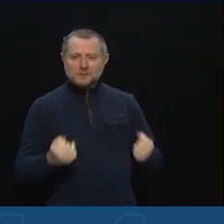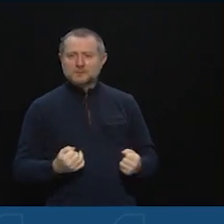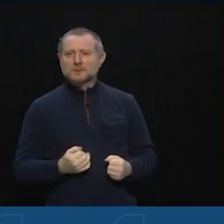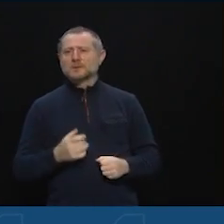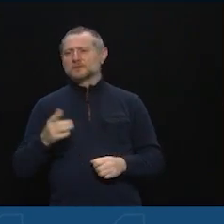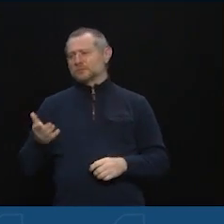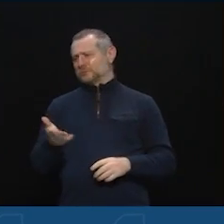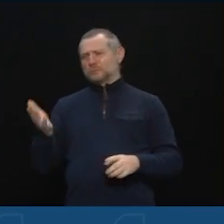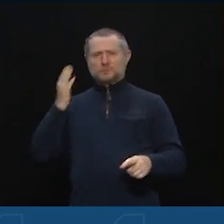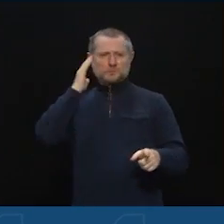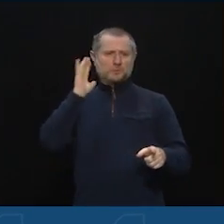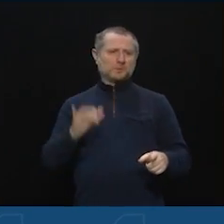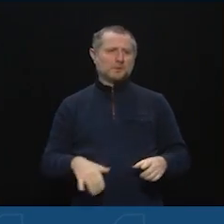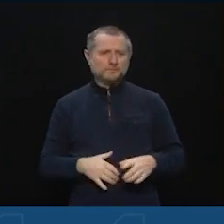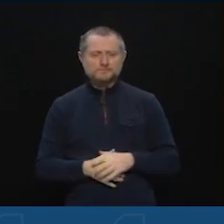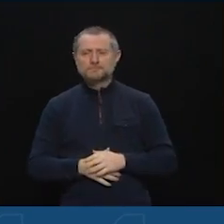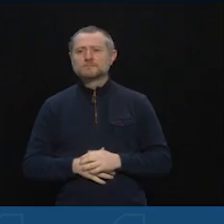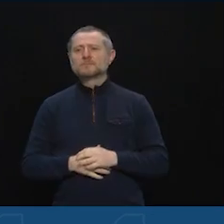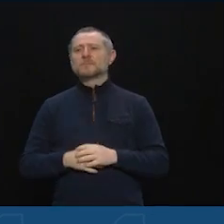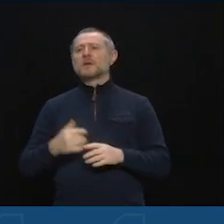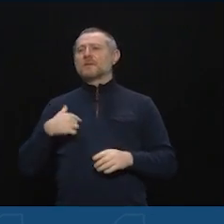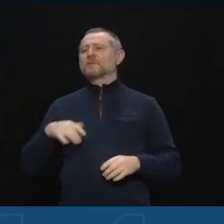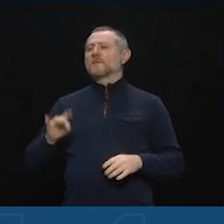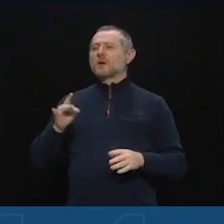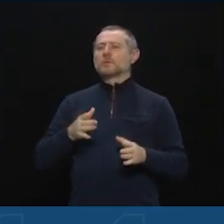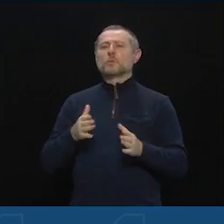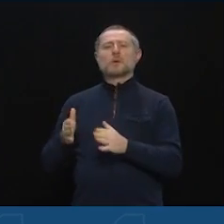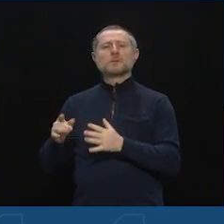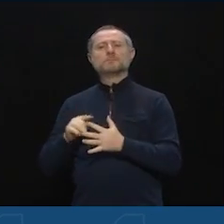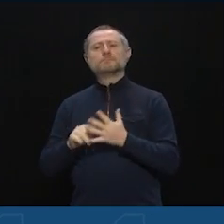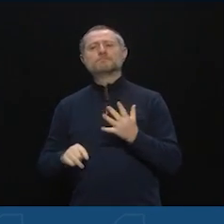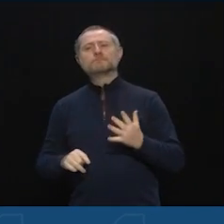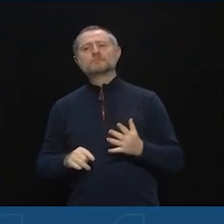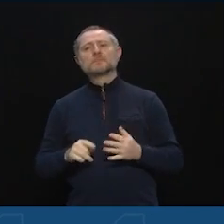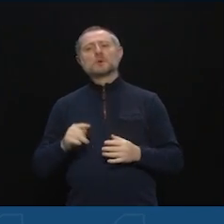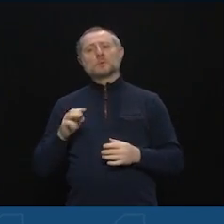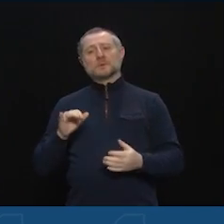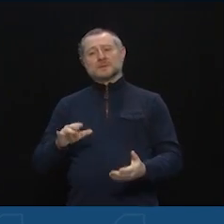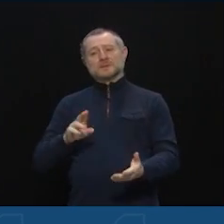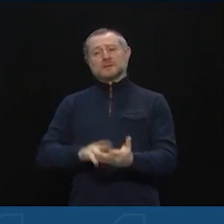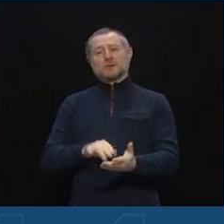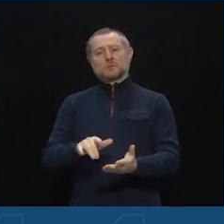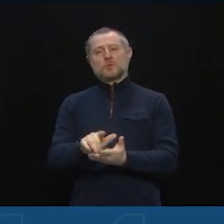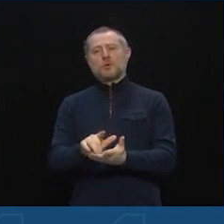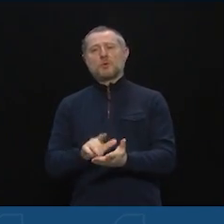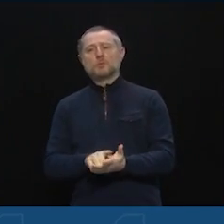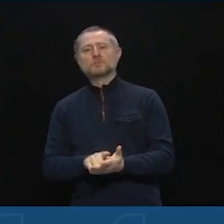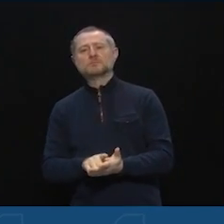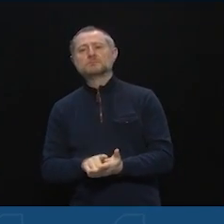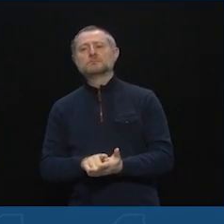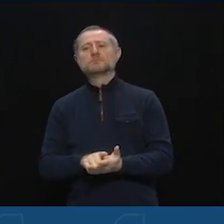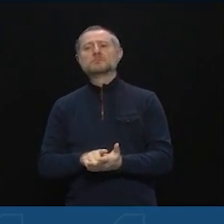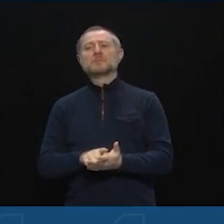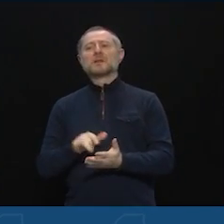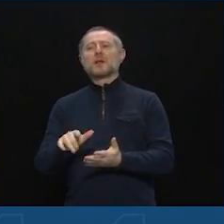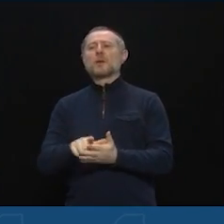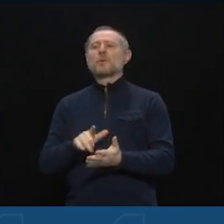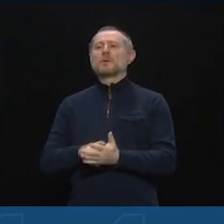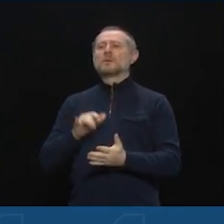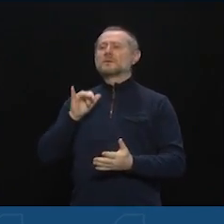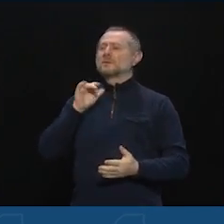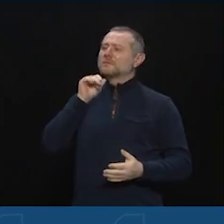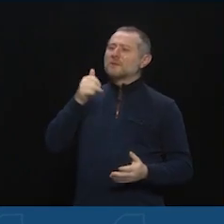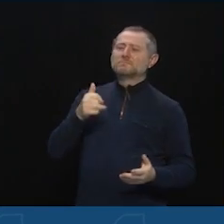So I have found other ways to not just sign this into law, but I said, as long as we're looking at it, let's really put this under